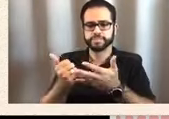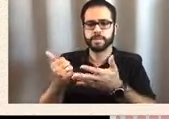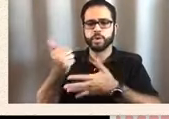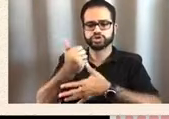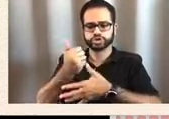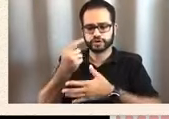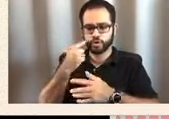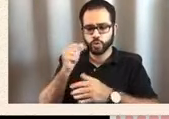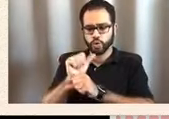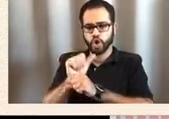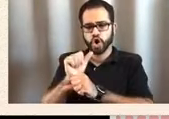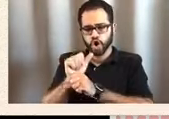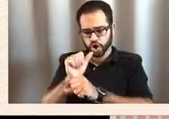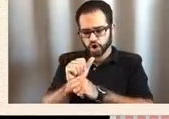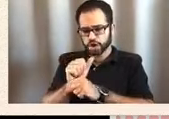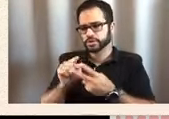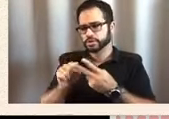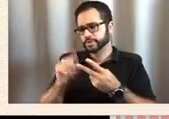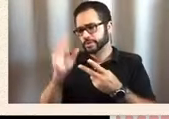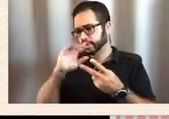exploring my options of,